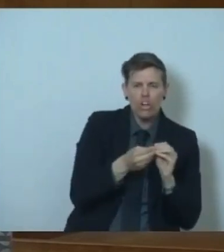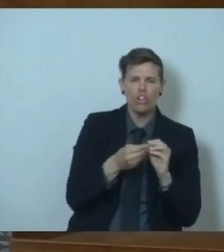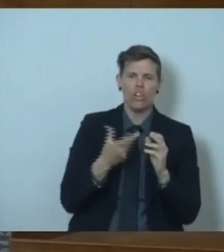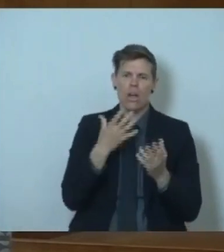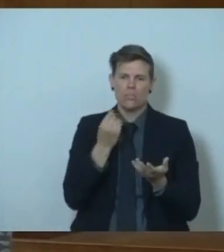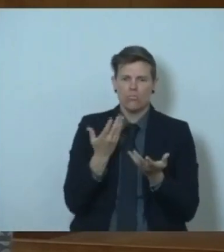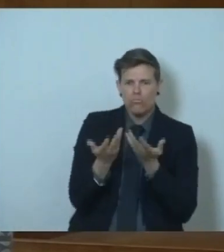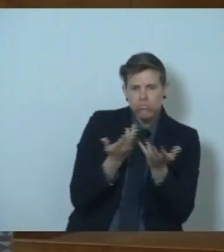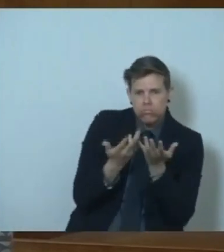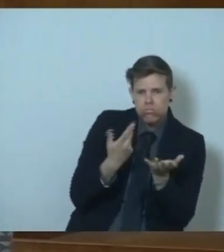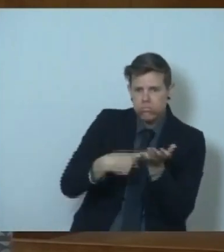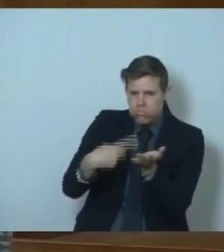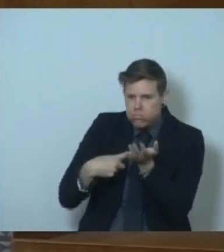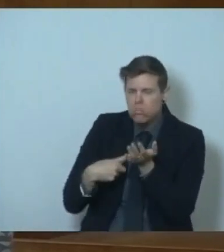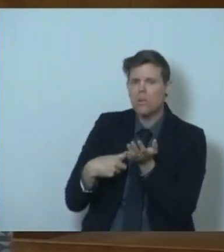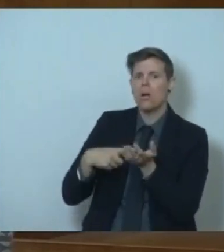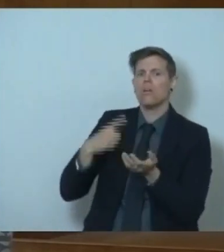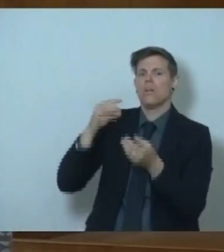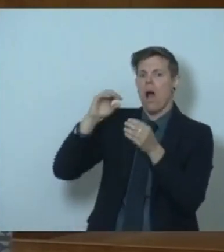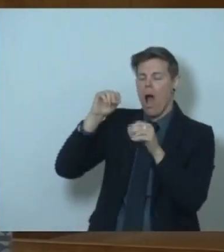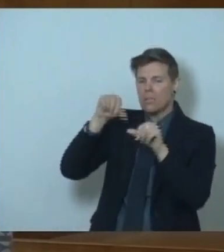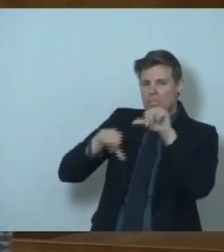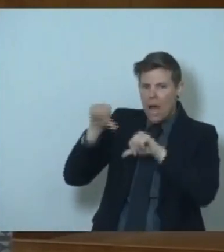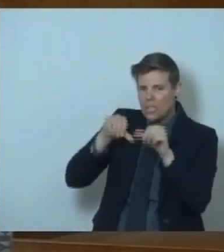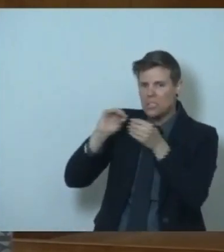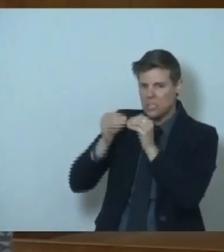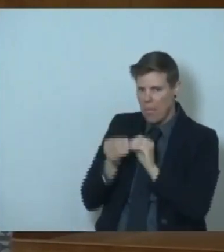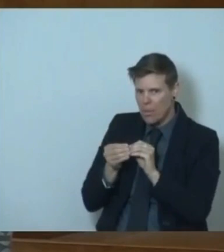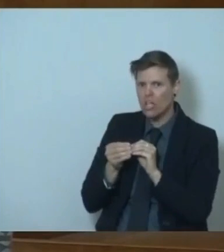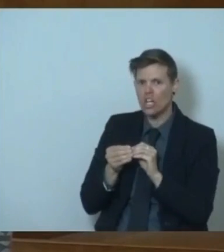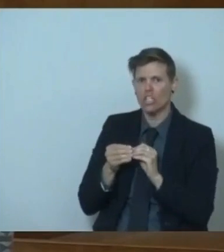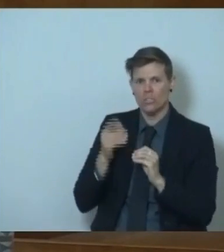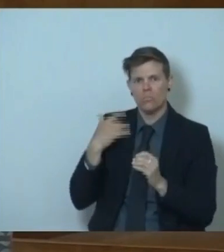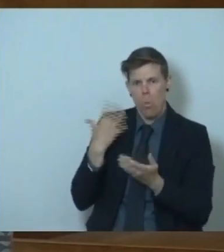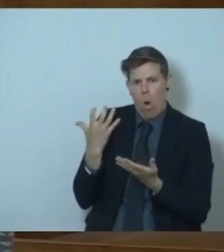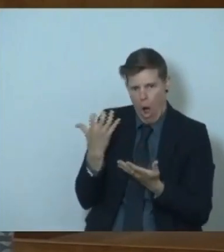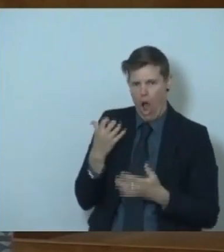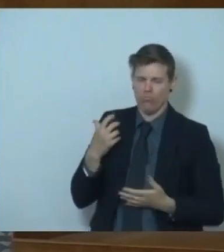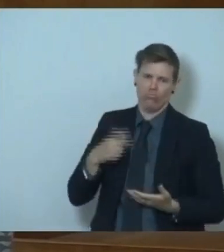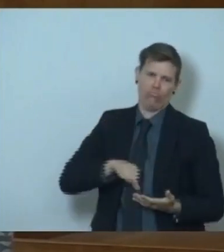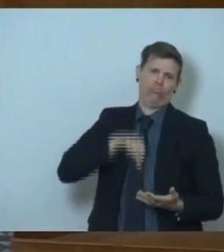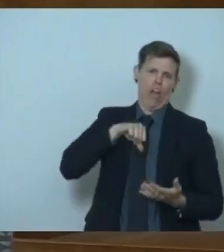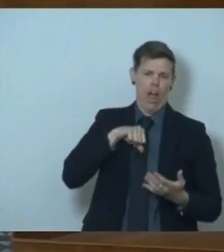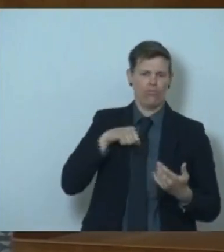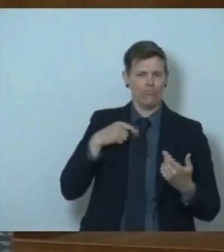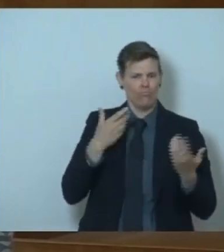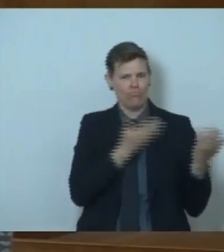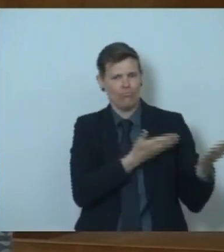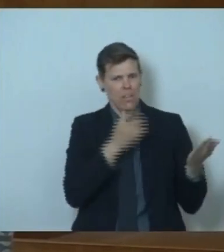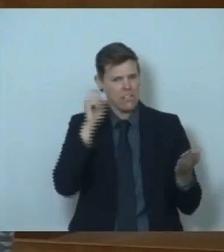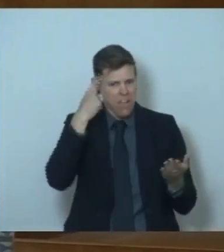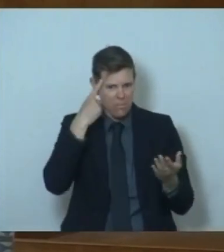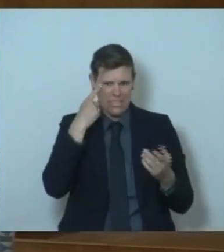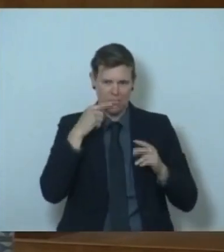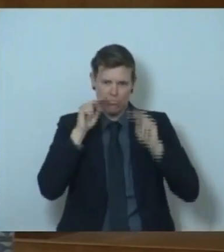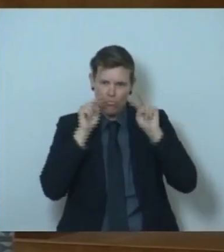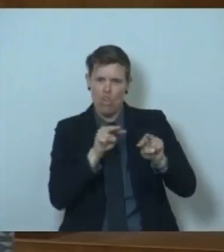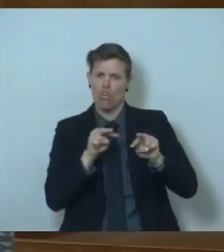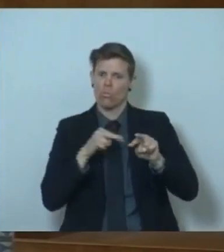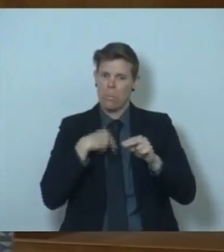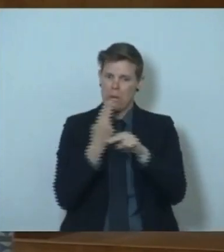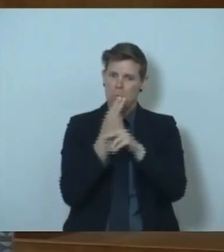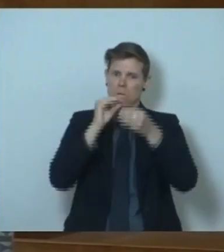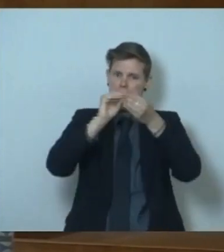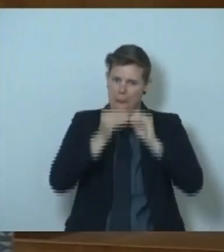proud to be part of an administration that has a bias toward using what data we have. In this COVID pandemic, we review, the MAT team